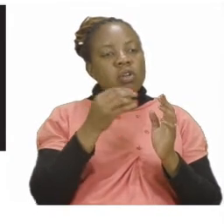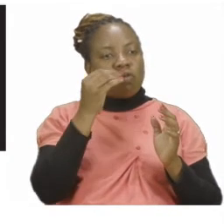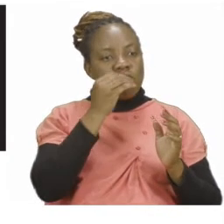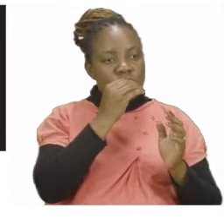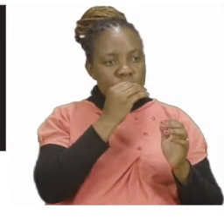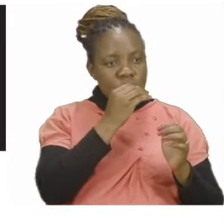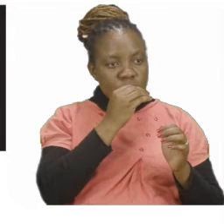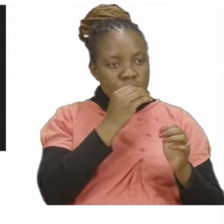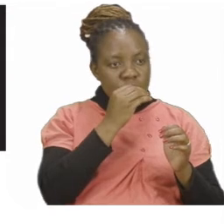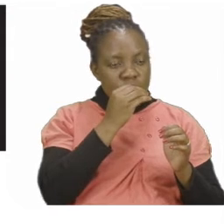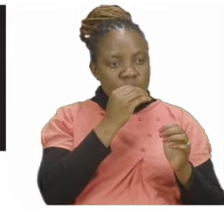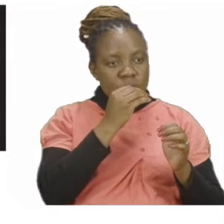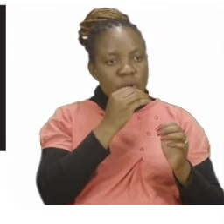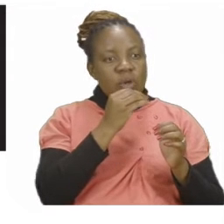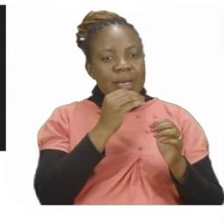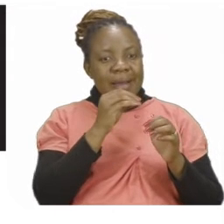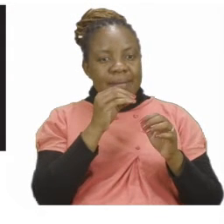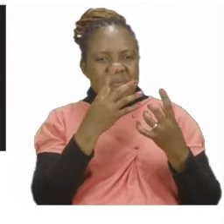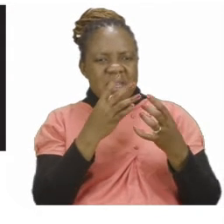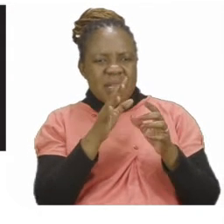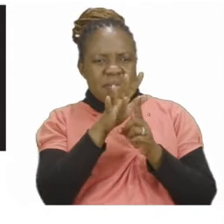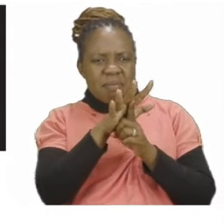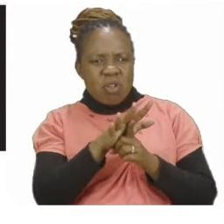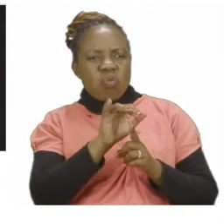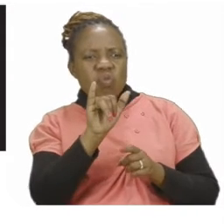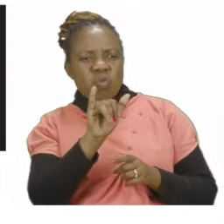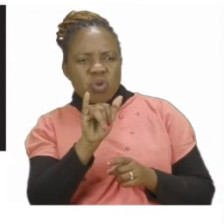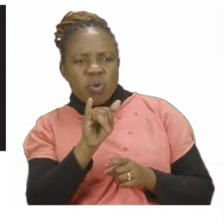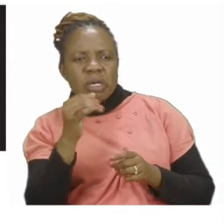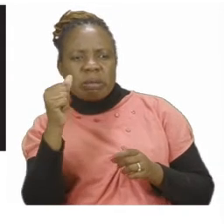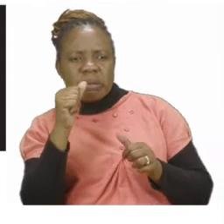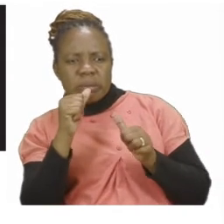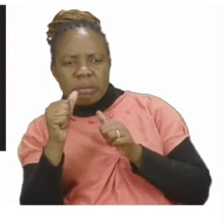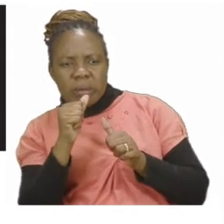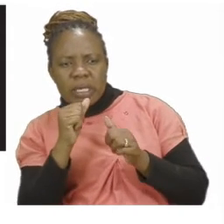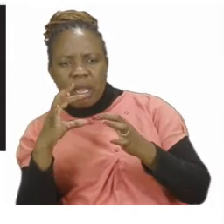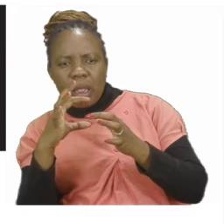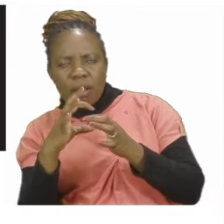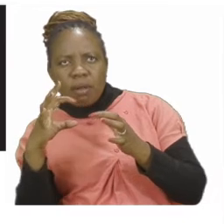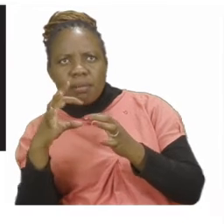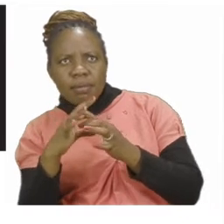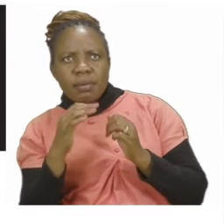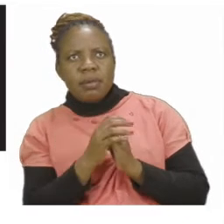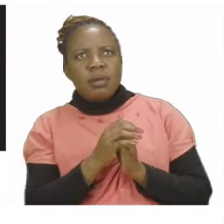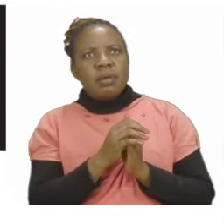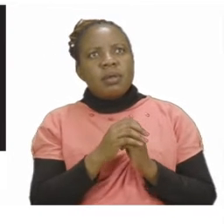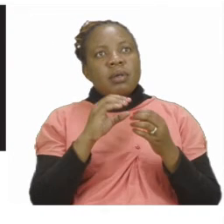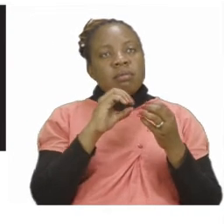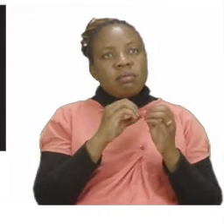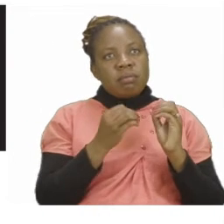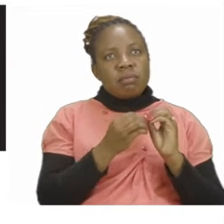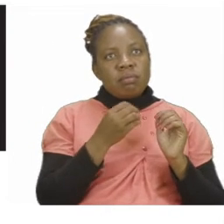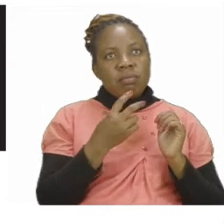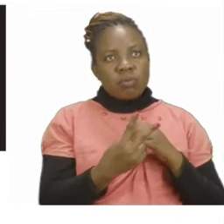What lesson did the wolf learn? Let's quickly read the questions one